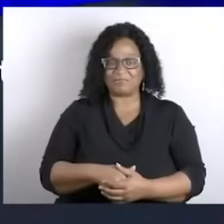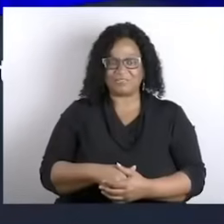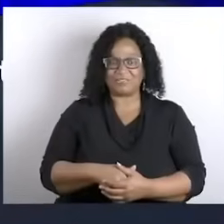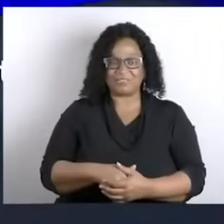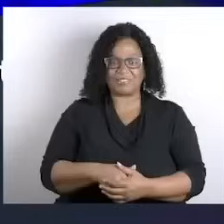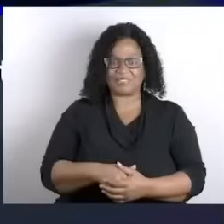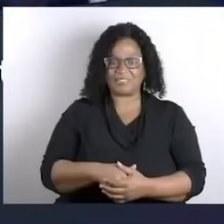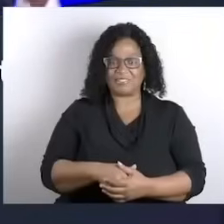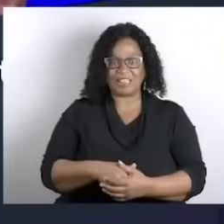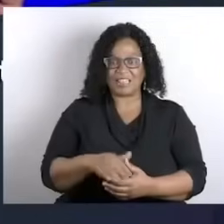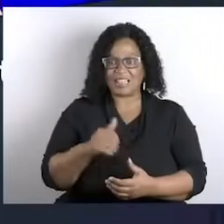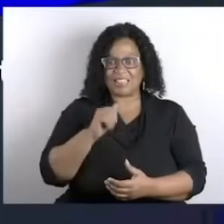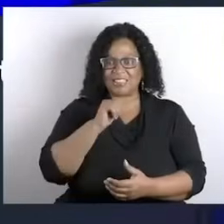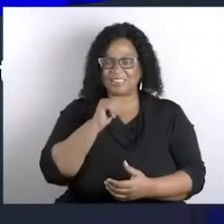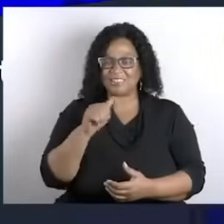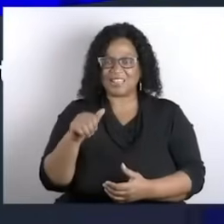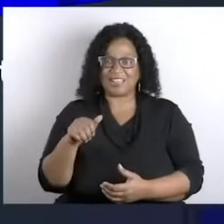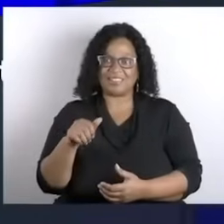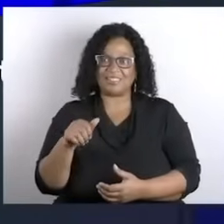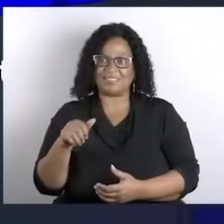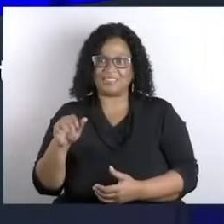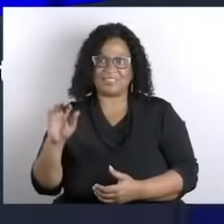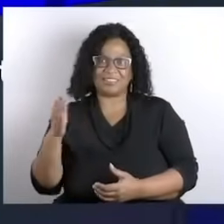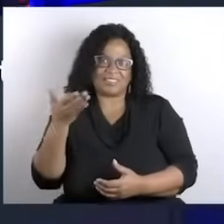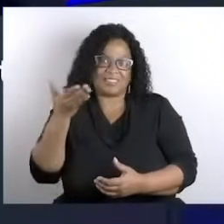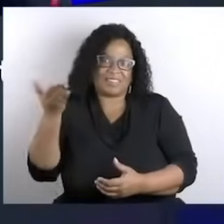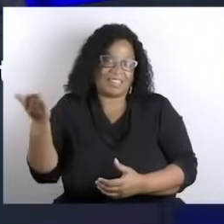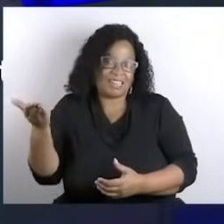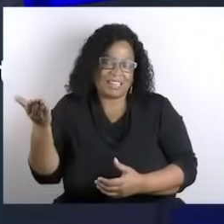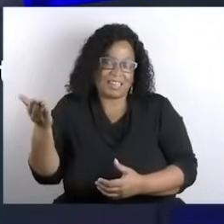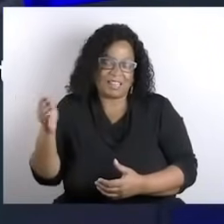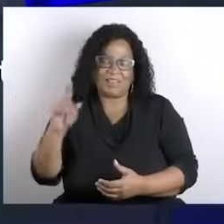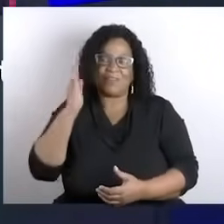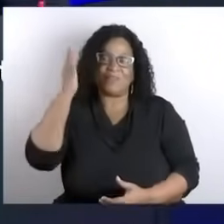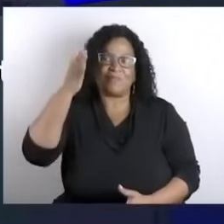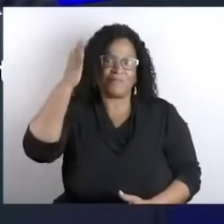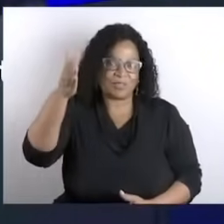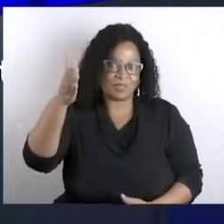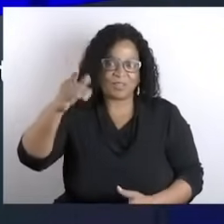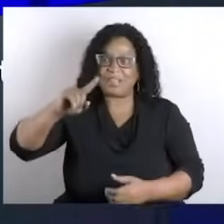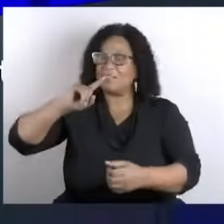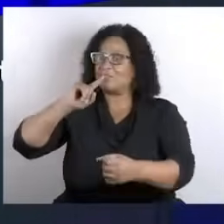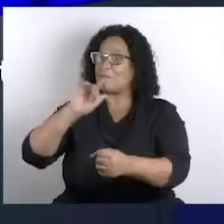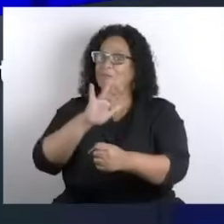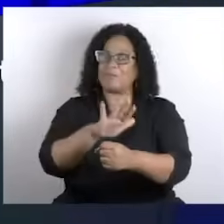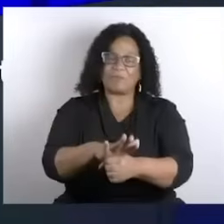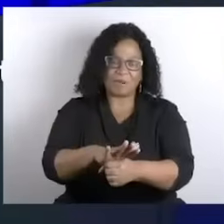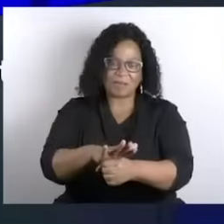Just a future. It's a promised future.